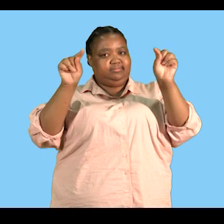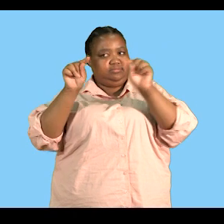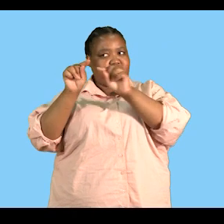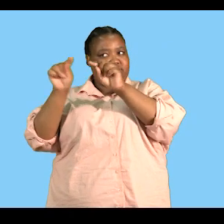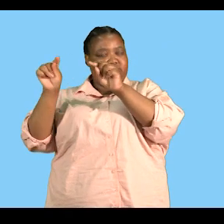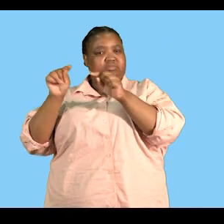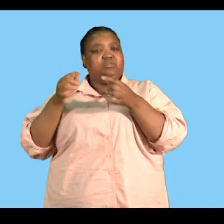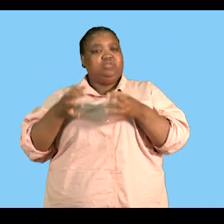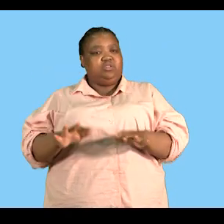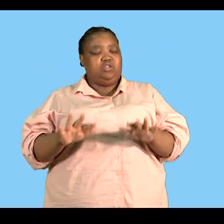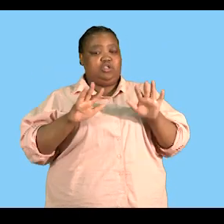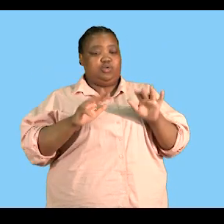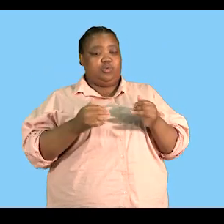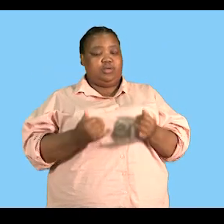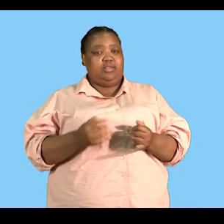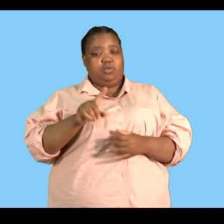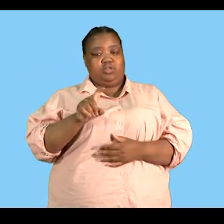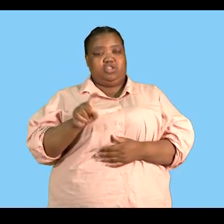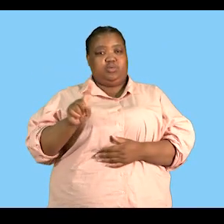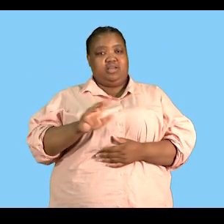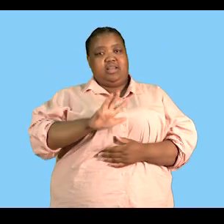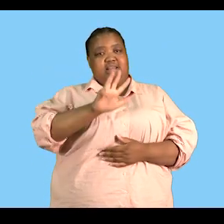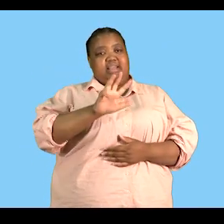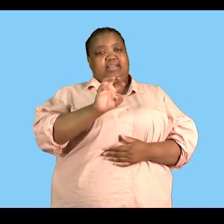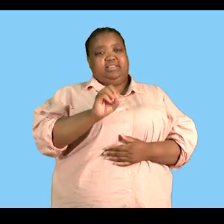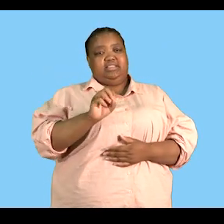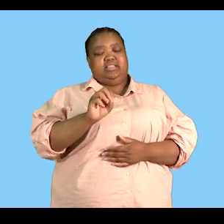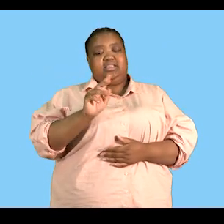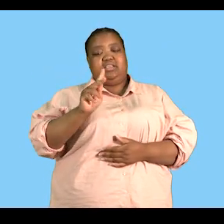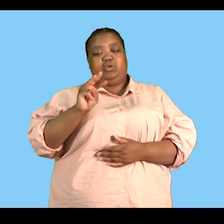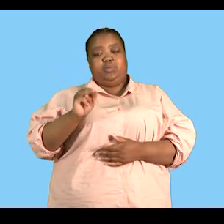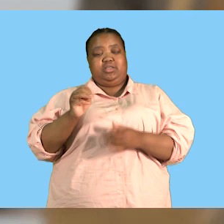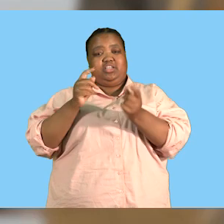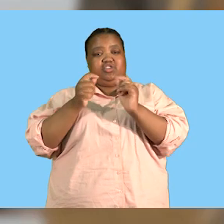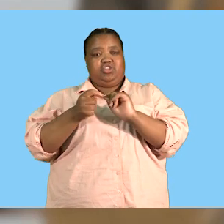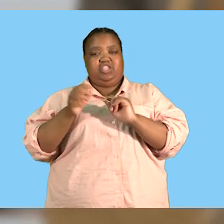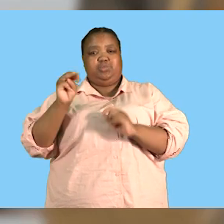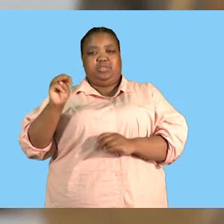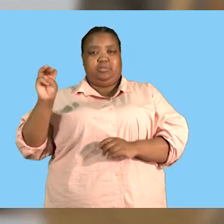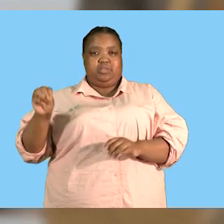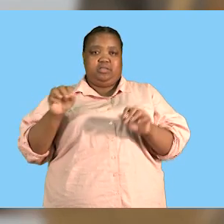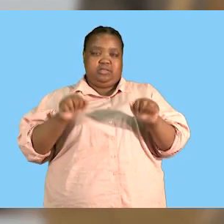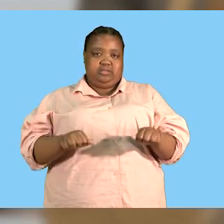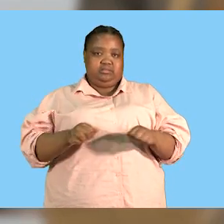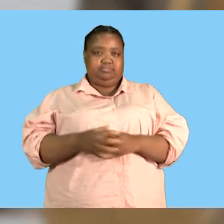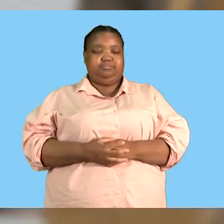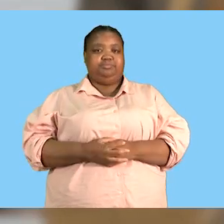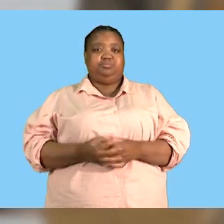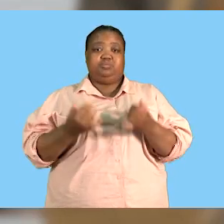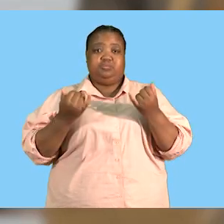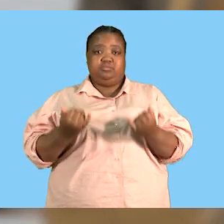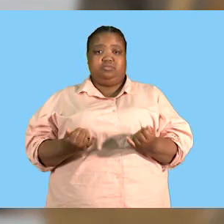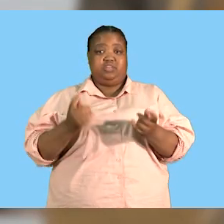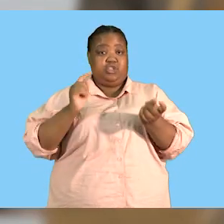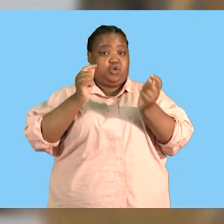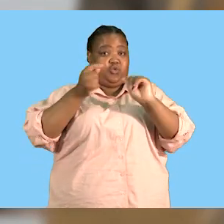90 kilometers to millimeters. Remember now, this is a metric conversion and they